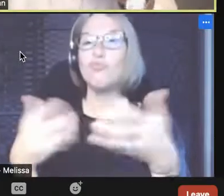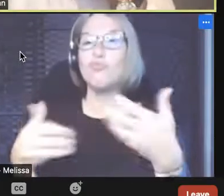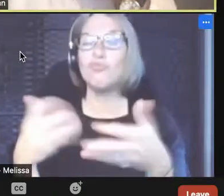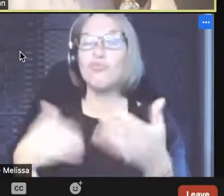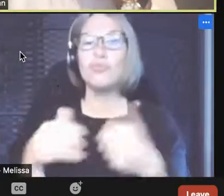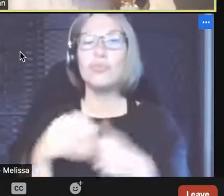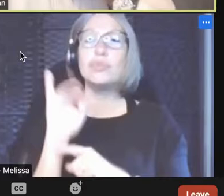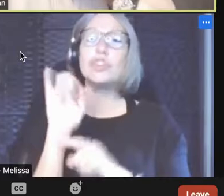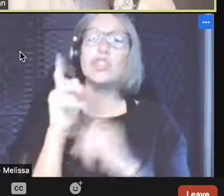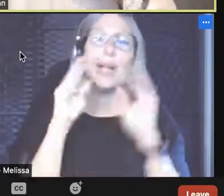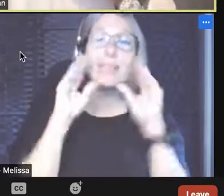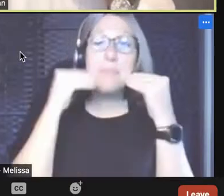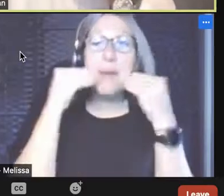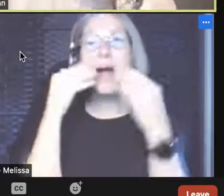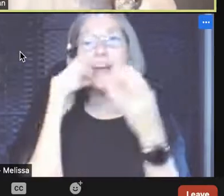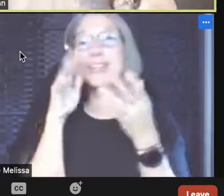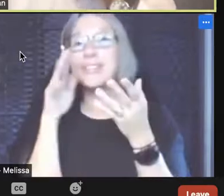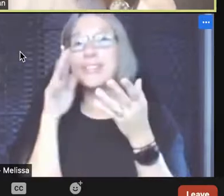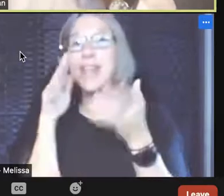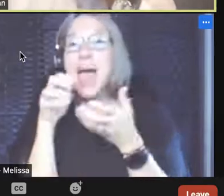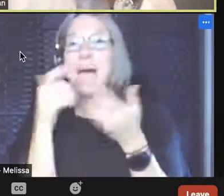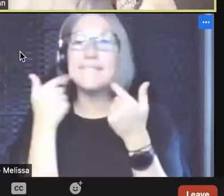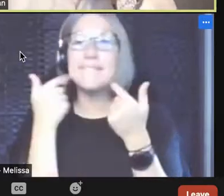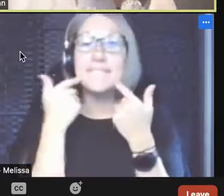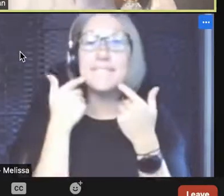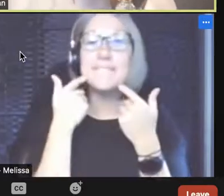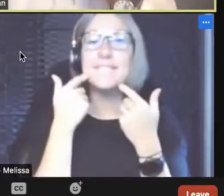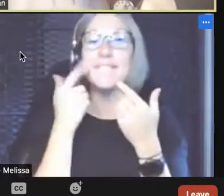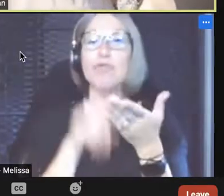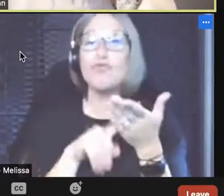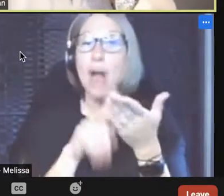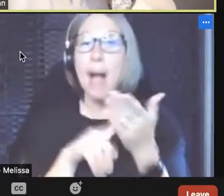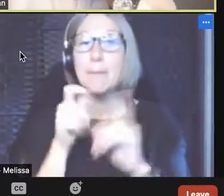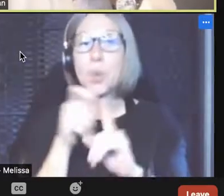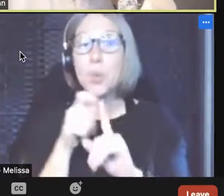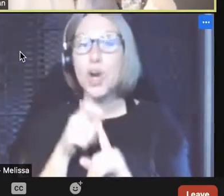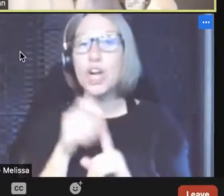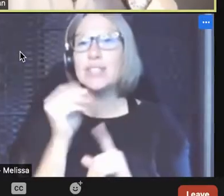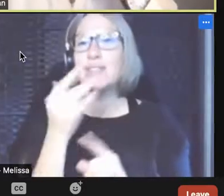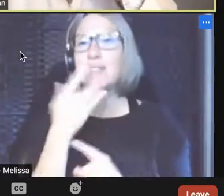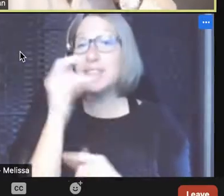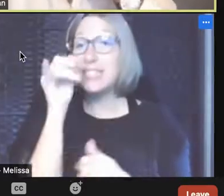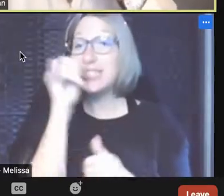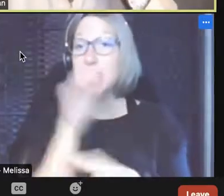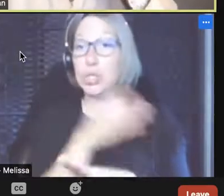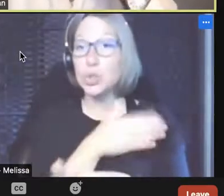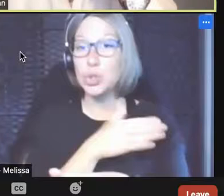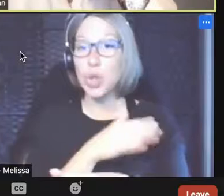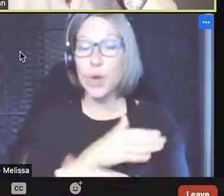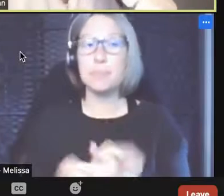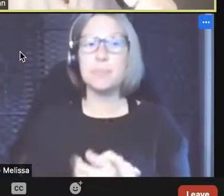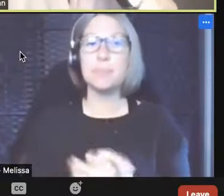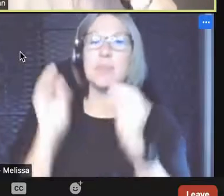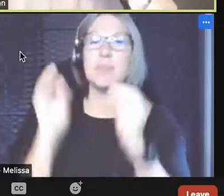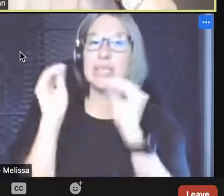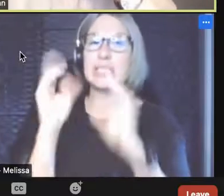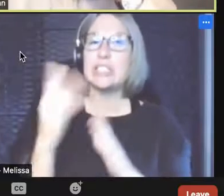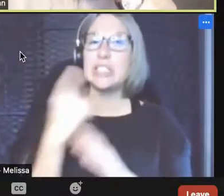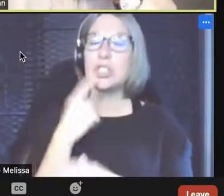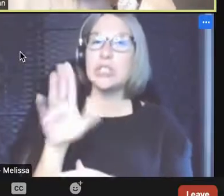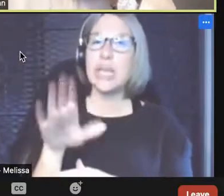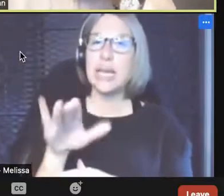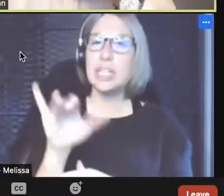Jack smiles and laughs at the rhyming words in his favorite silly songs. His teacher asked him to locate the object